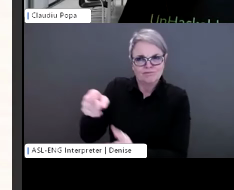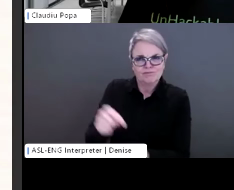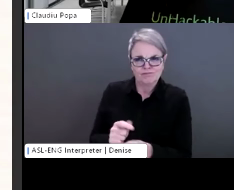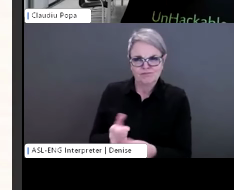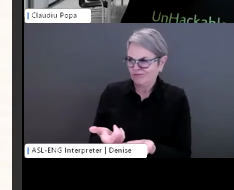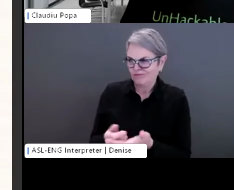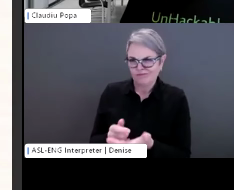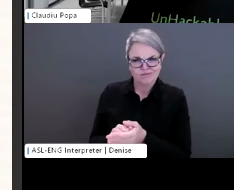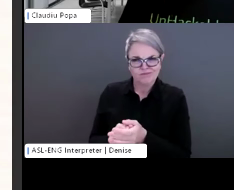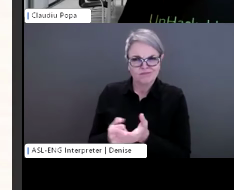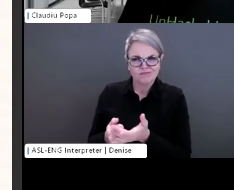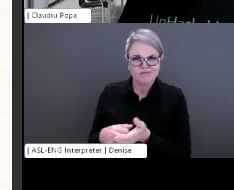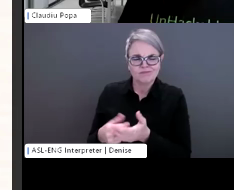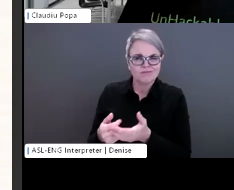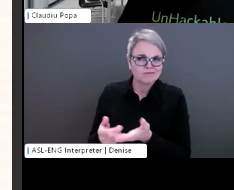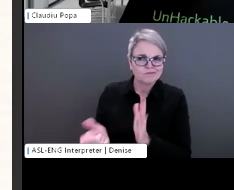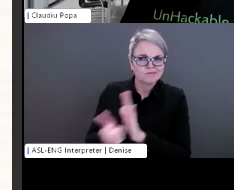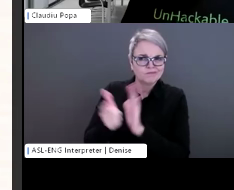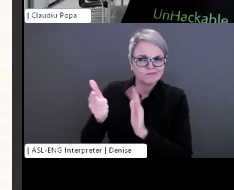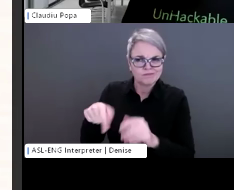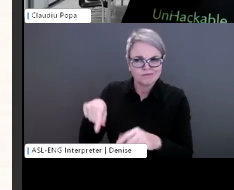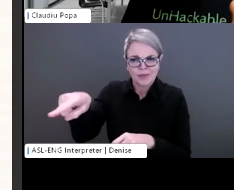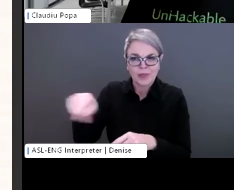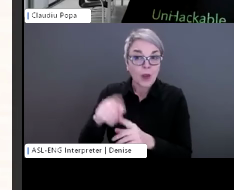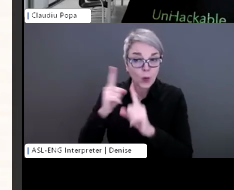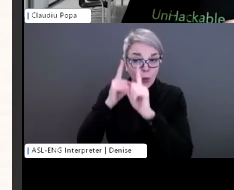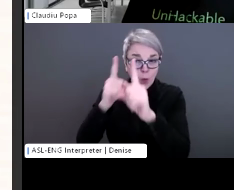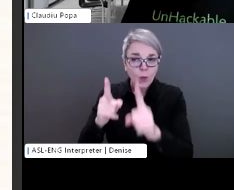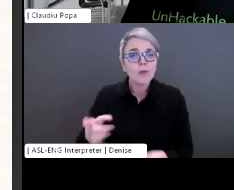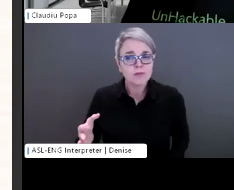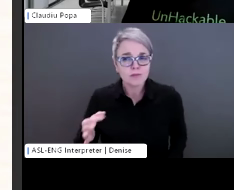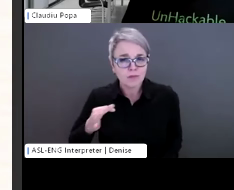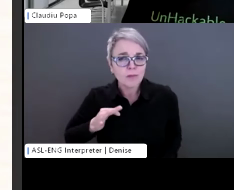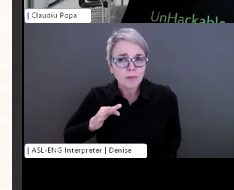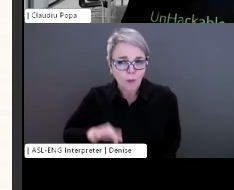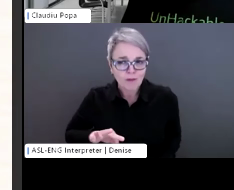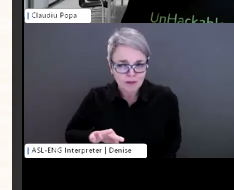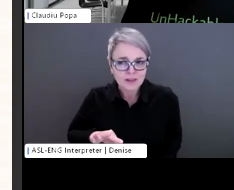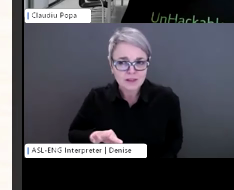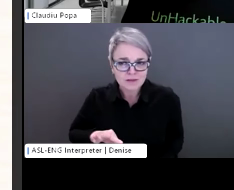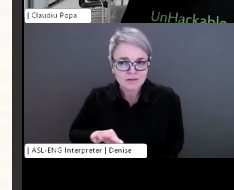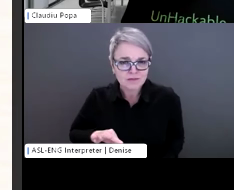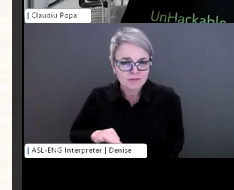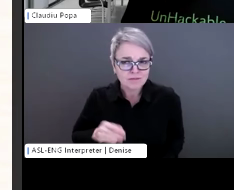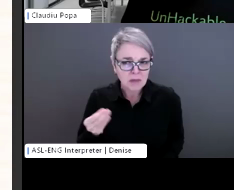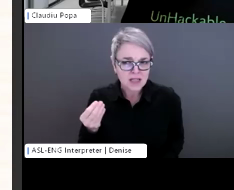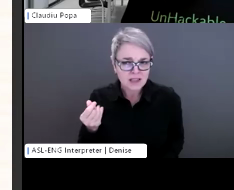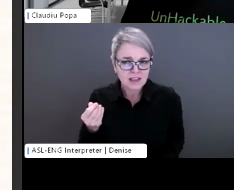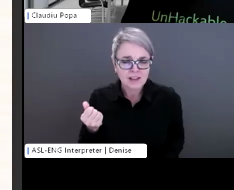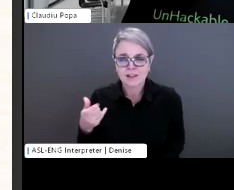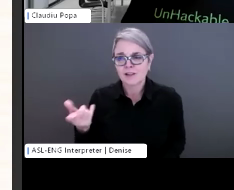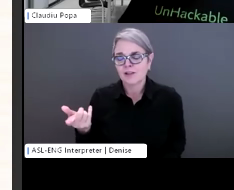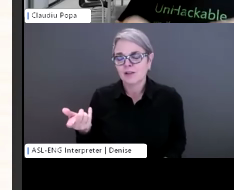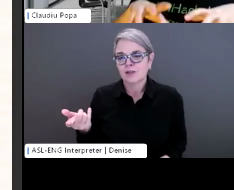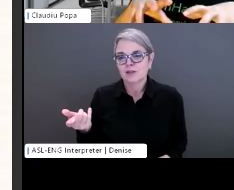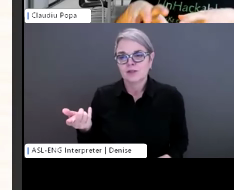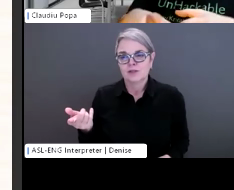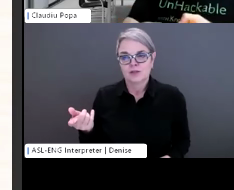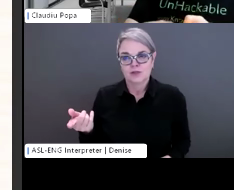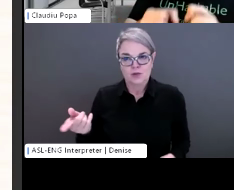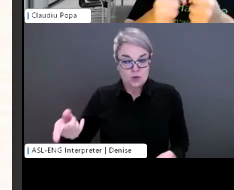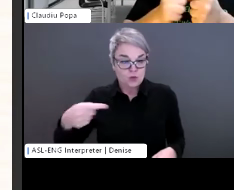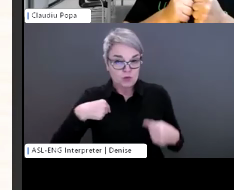profit. We need to know, as a scammer, for example, we need to know whether we're